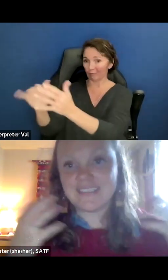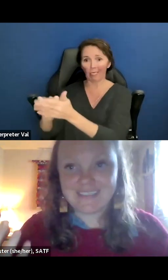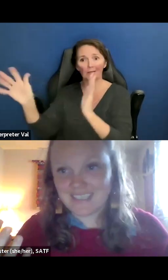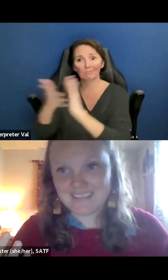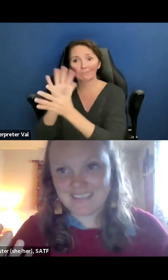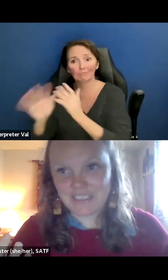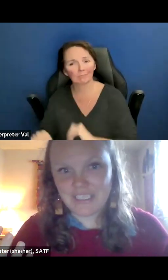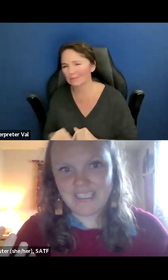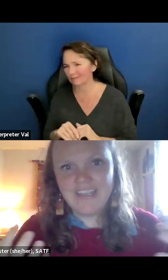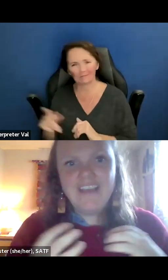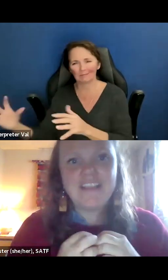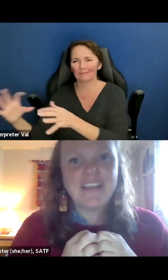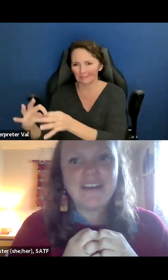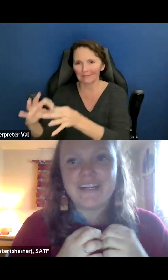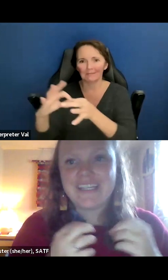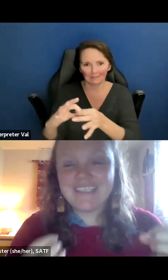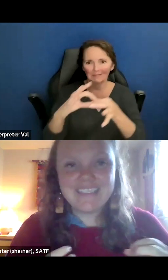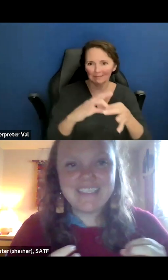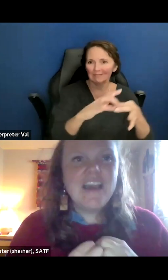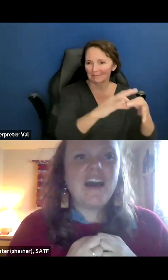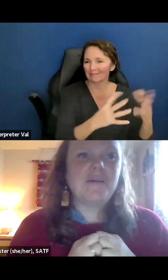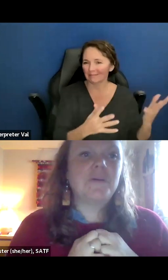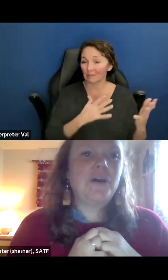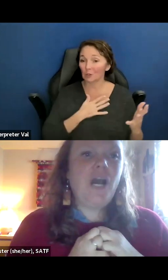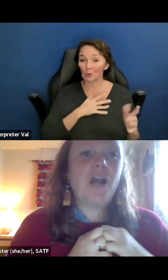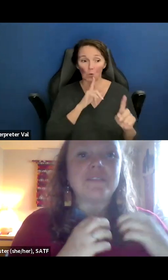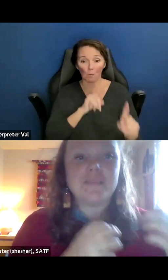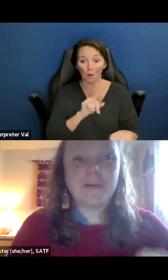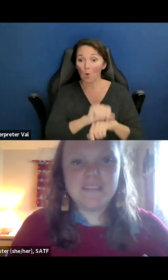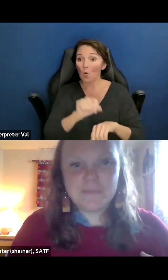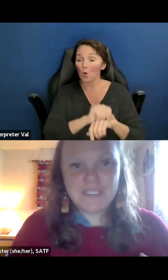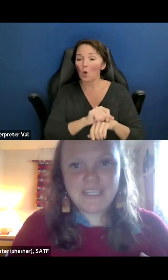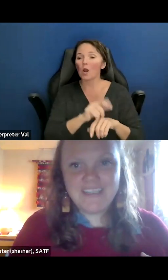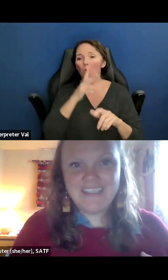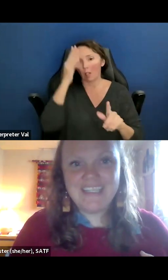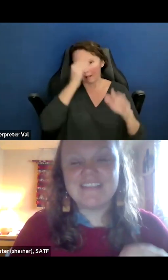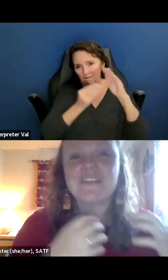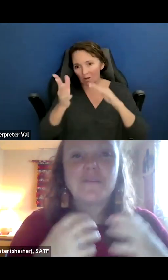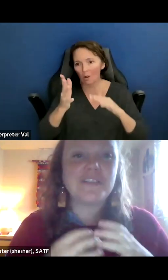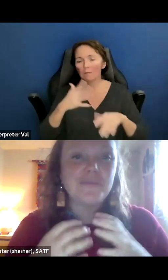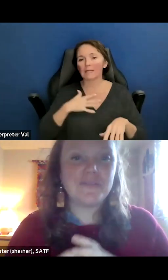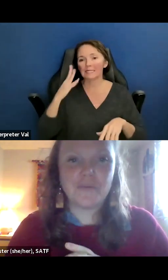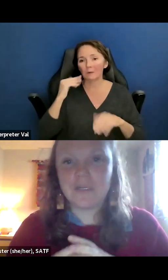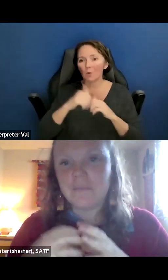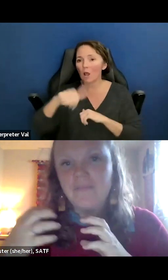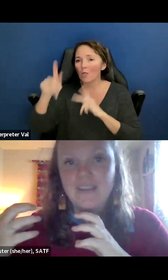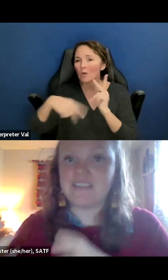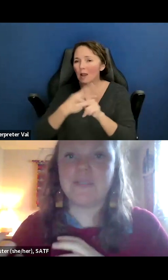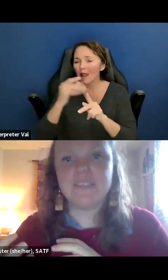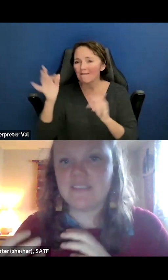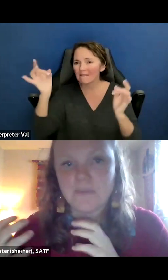page exists in isolation. They are connected. Our response work is going to